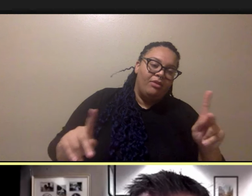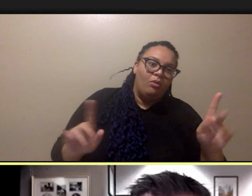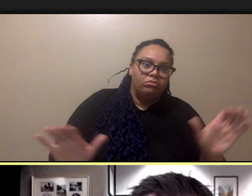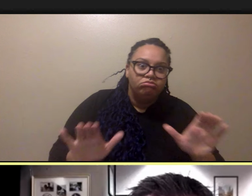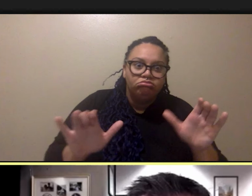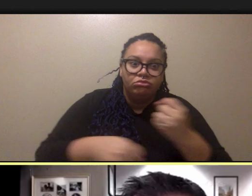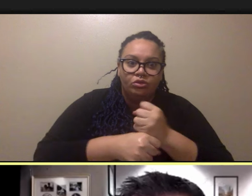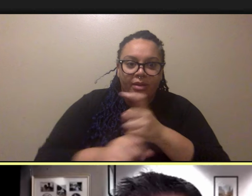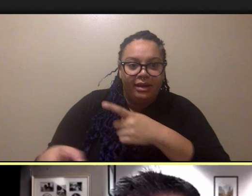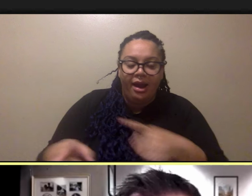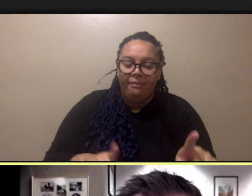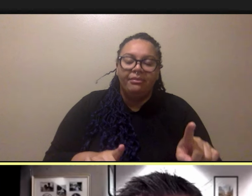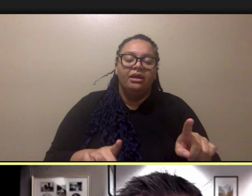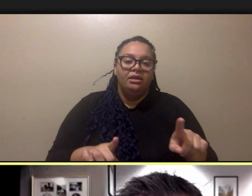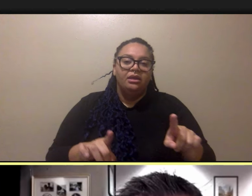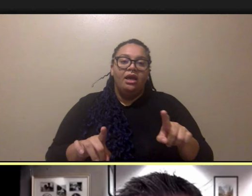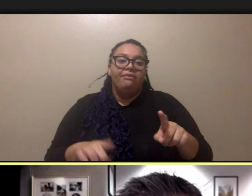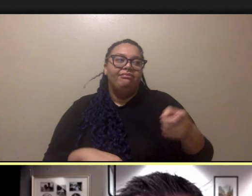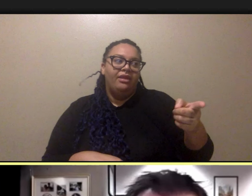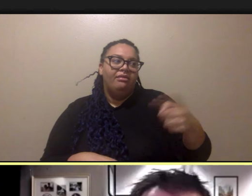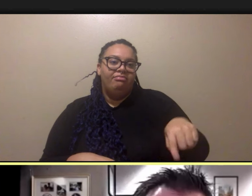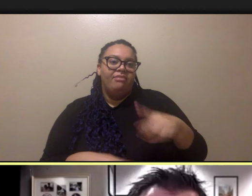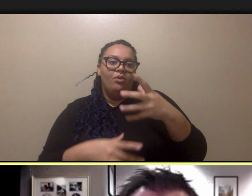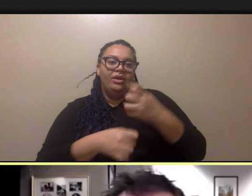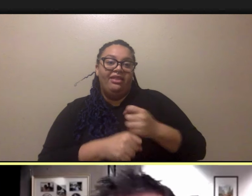the benefits of this.